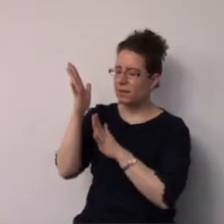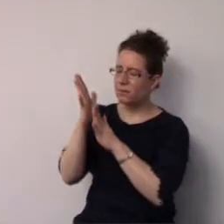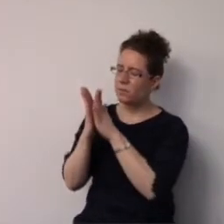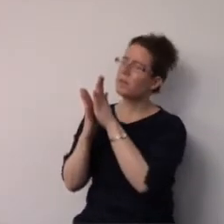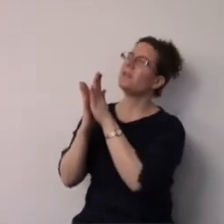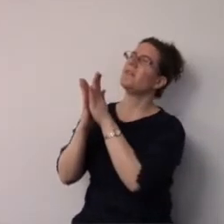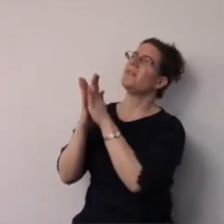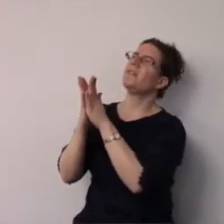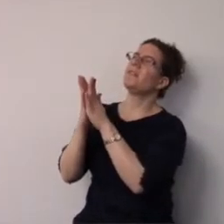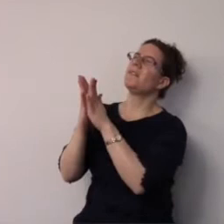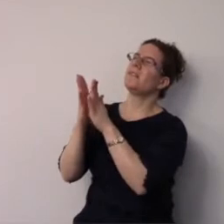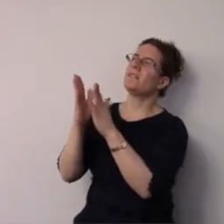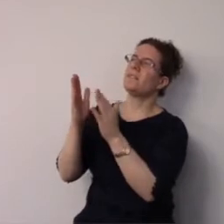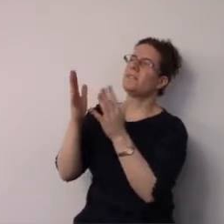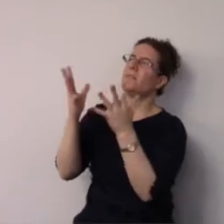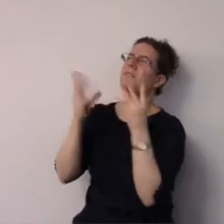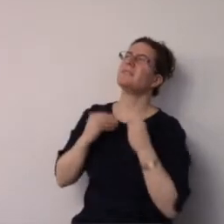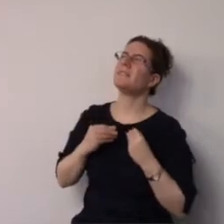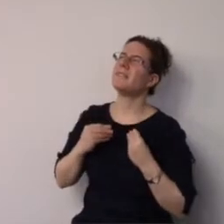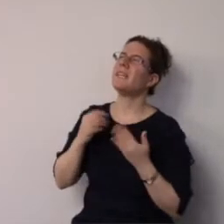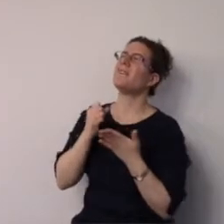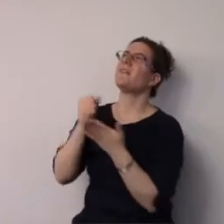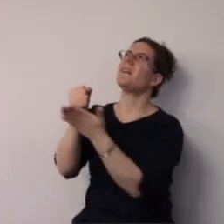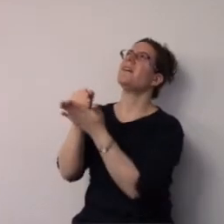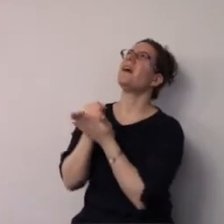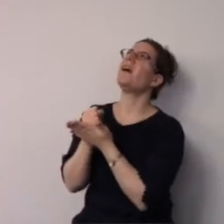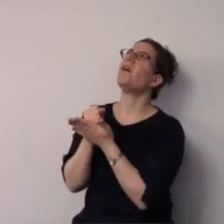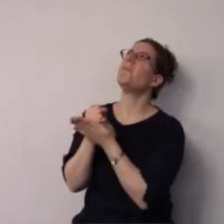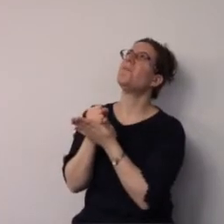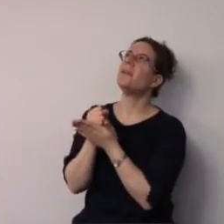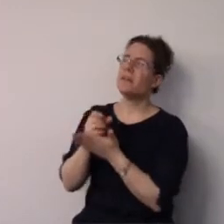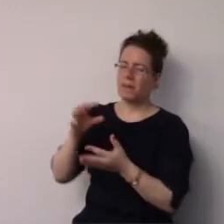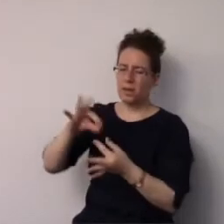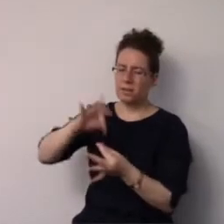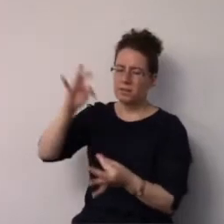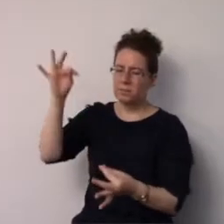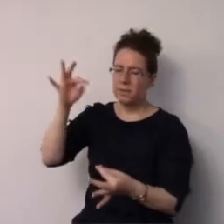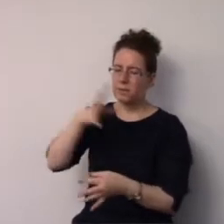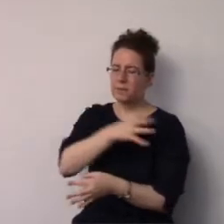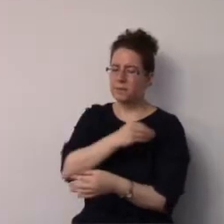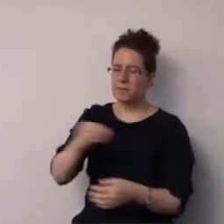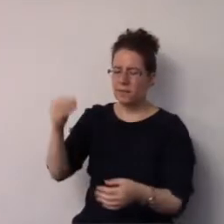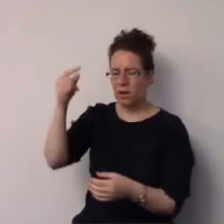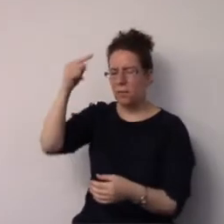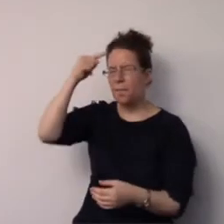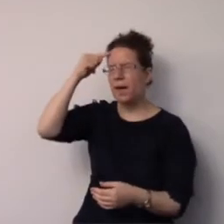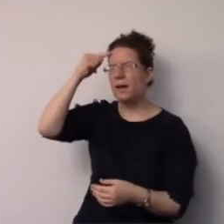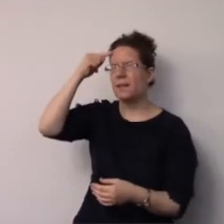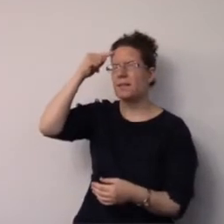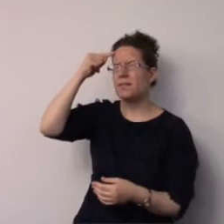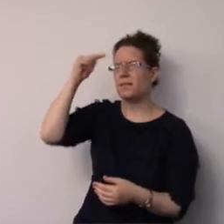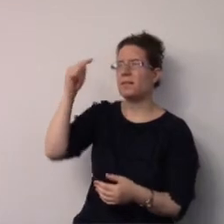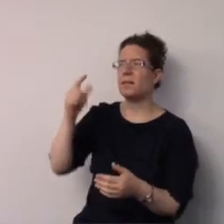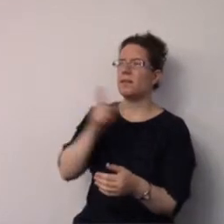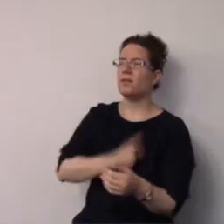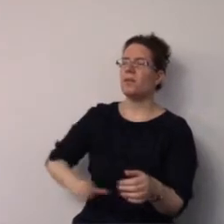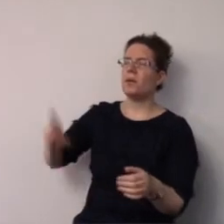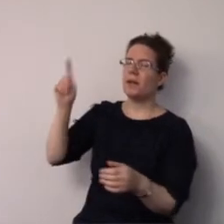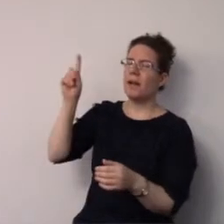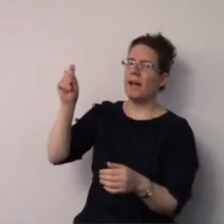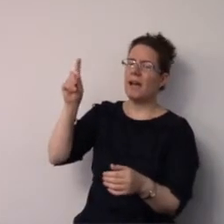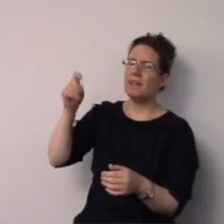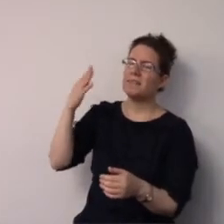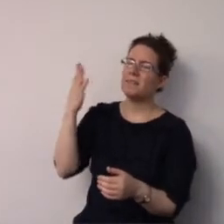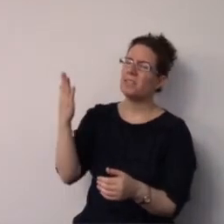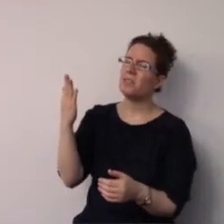would bind us, so that we can be free, Lord, and we can be full of your spirit. Fill